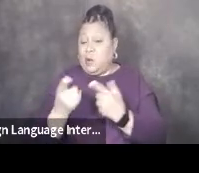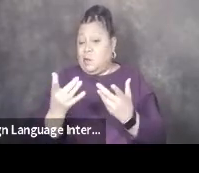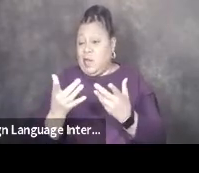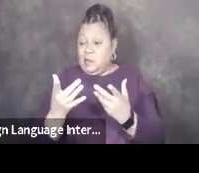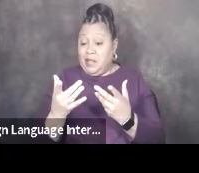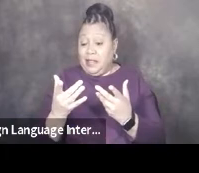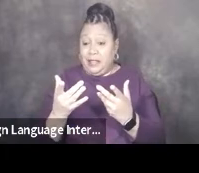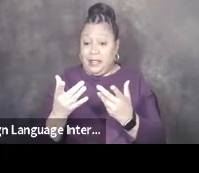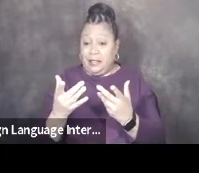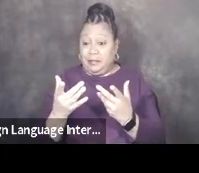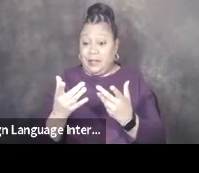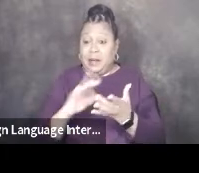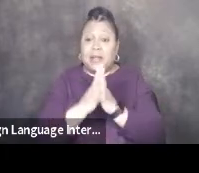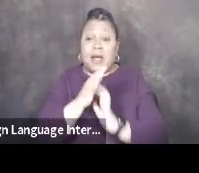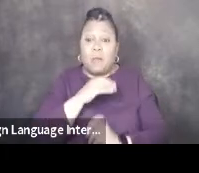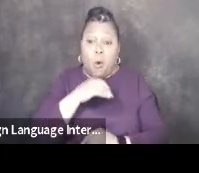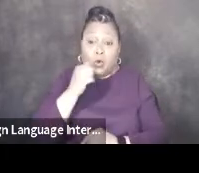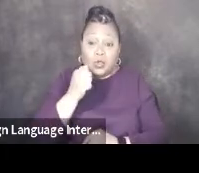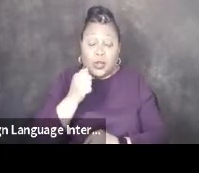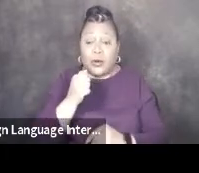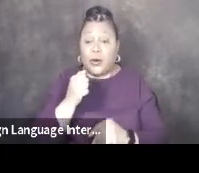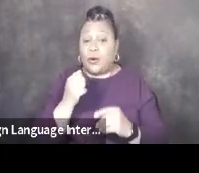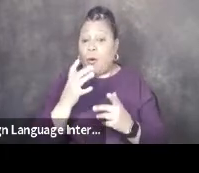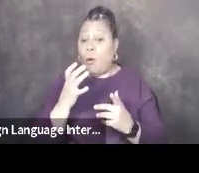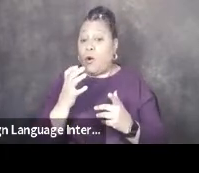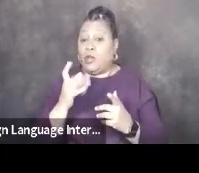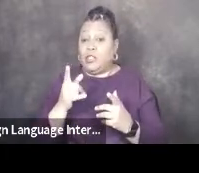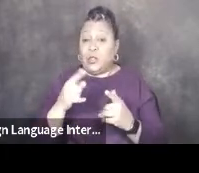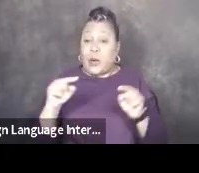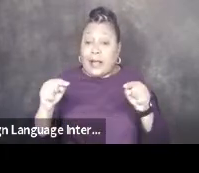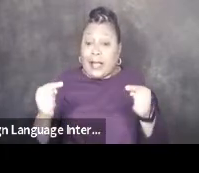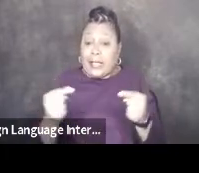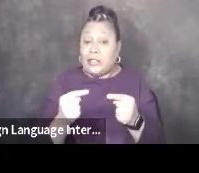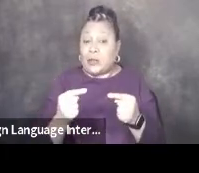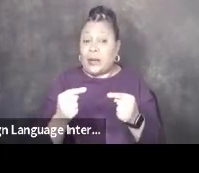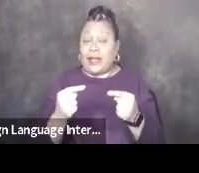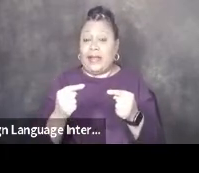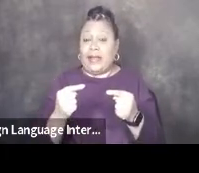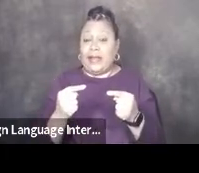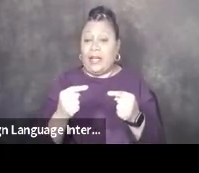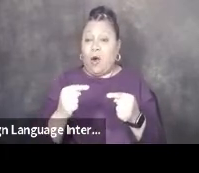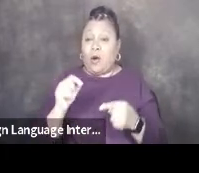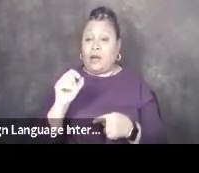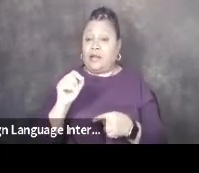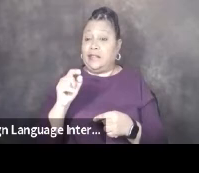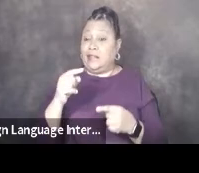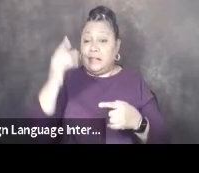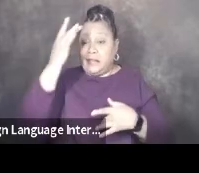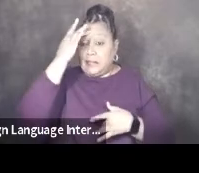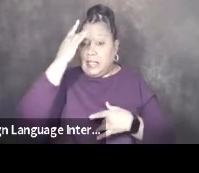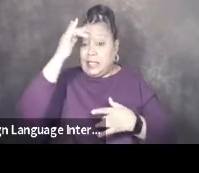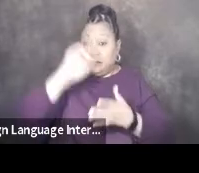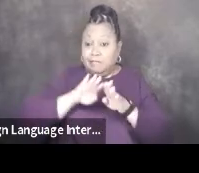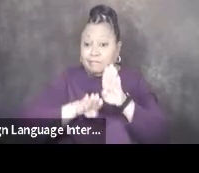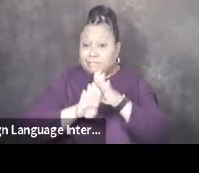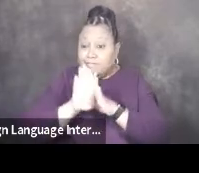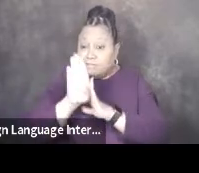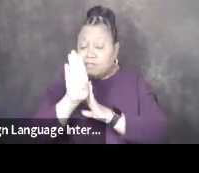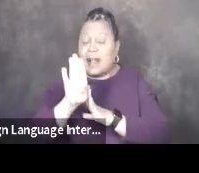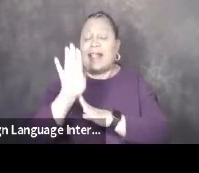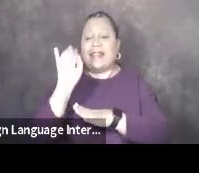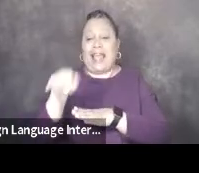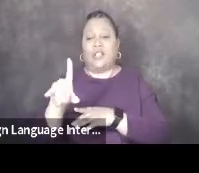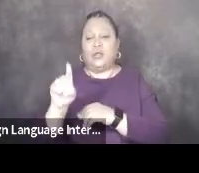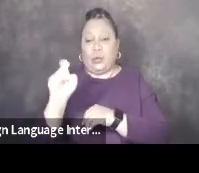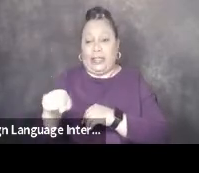maybe get older or your injury, spinal cord injury or disease progresses, that you